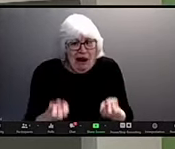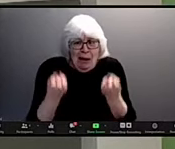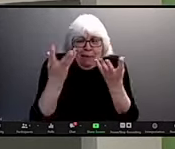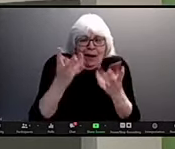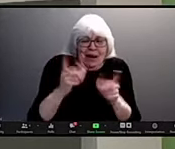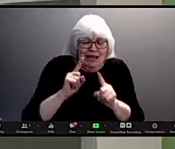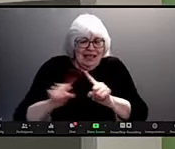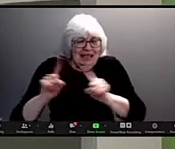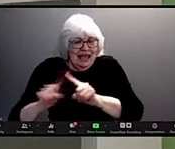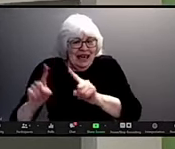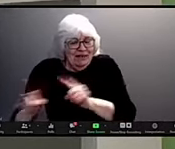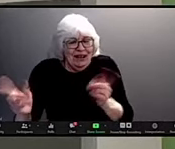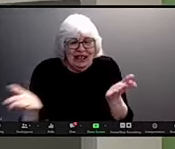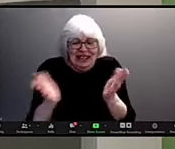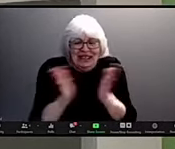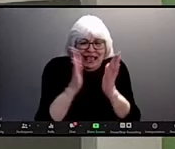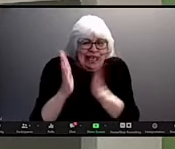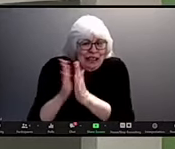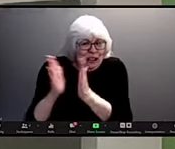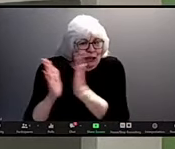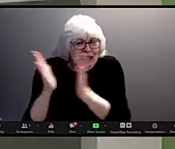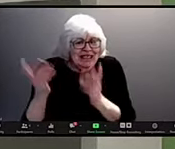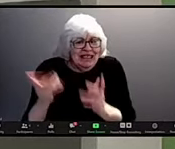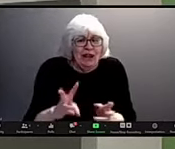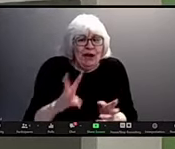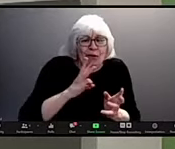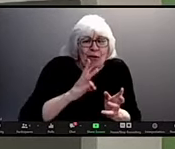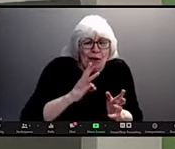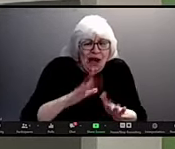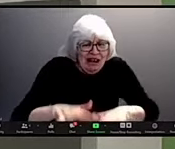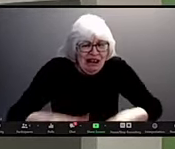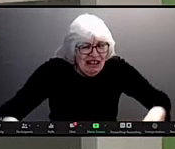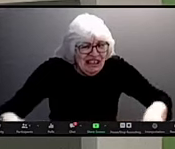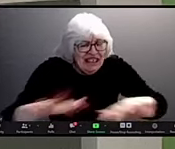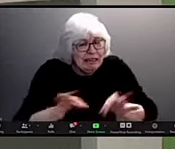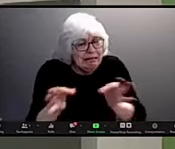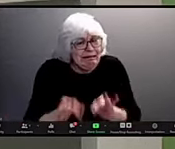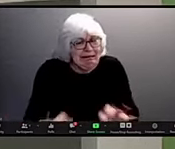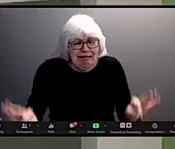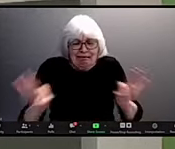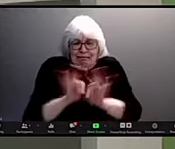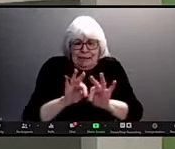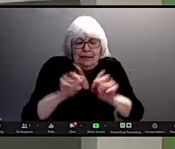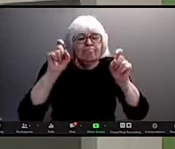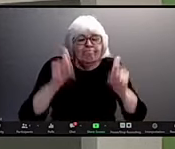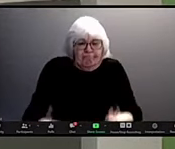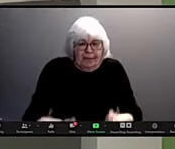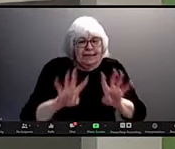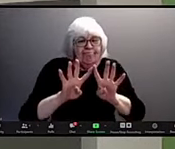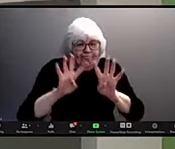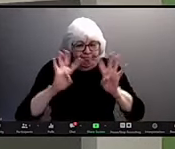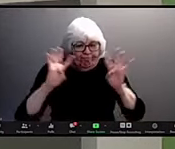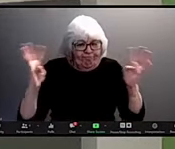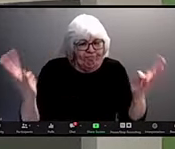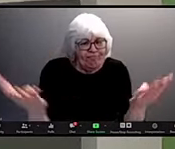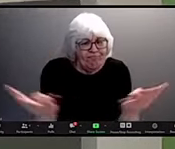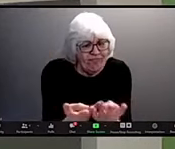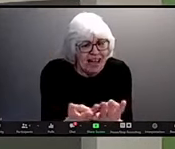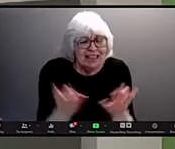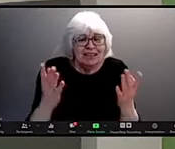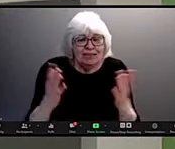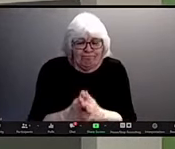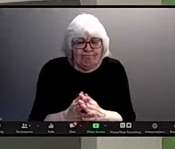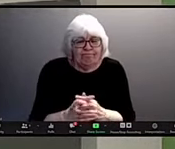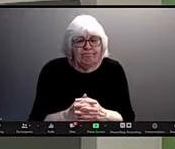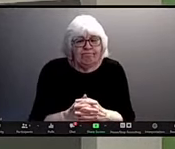contamination in the ground. So they need to be fenced. And that is going directly once the house is secure, or the site is